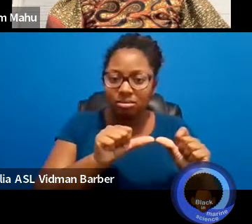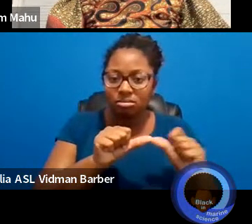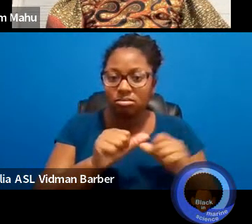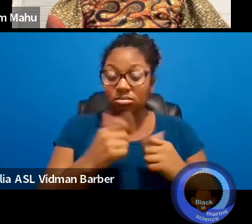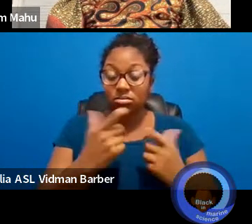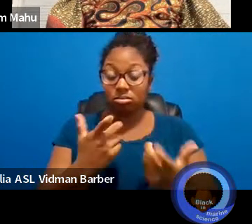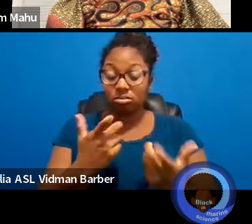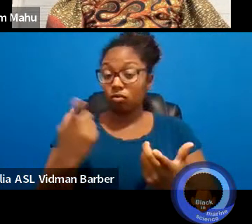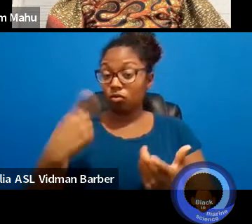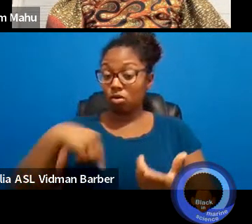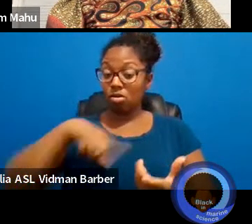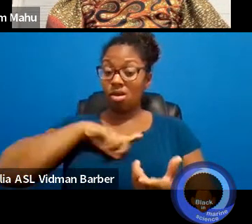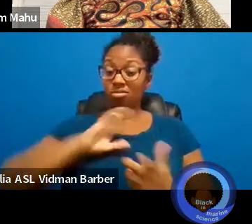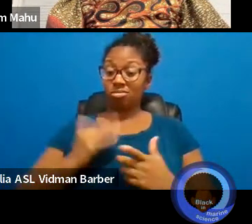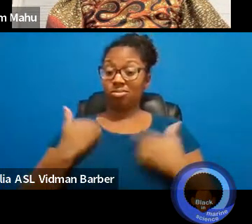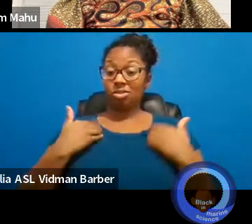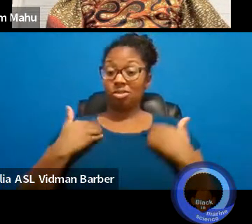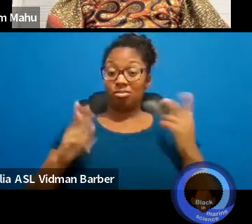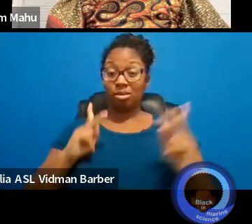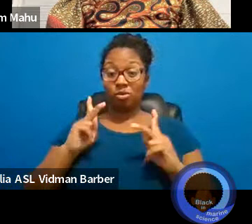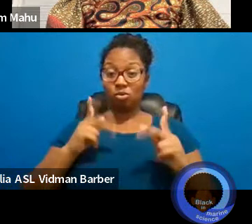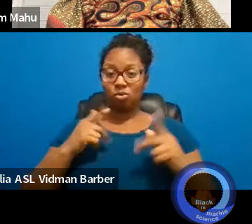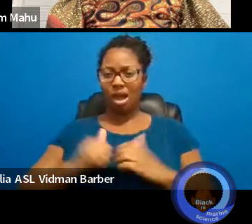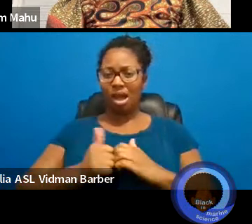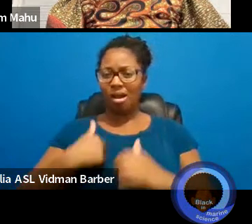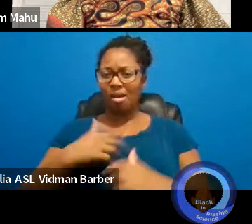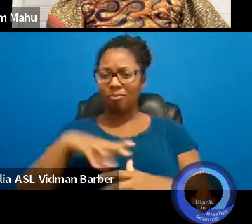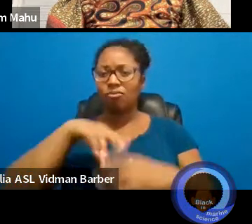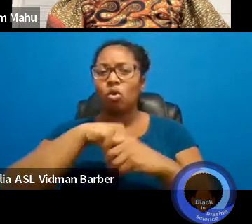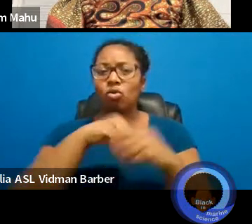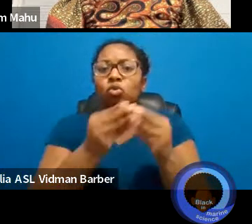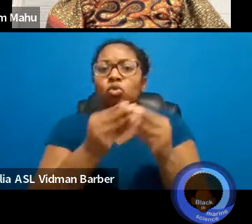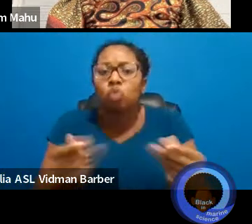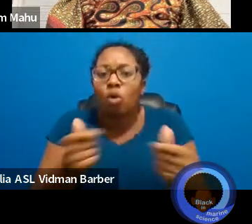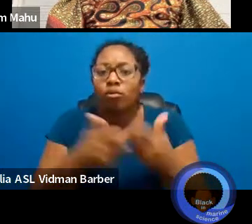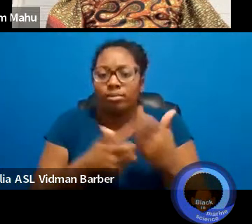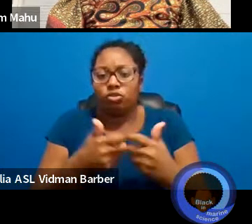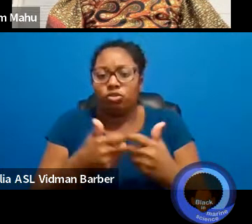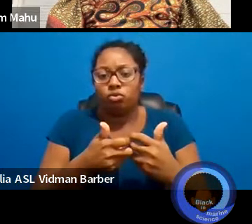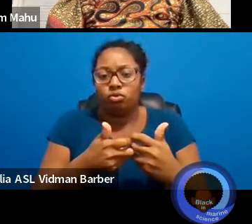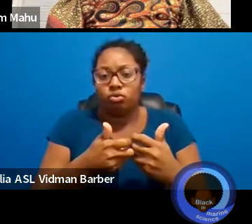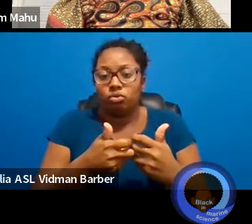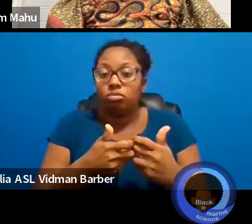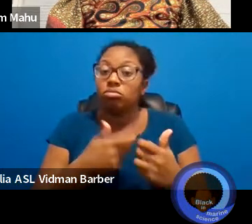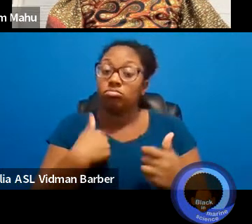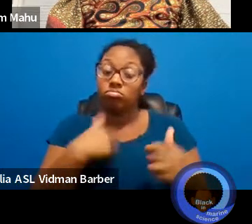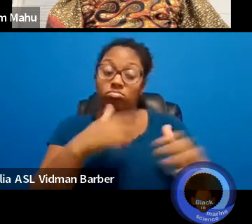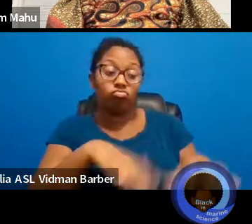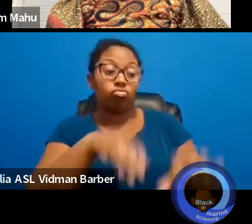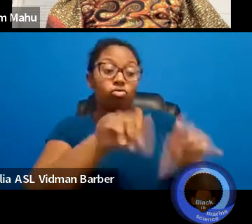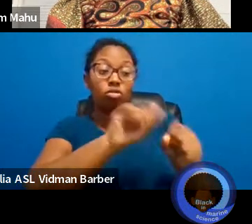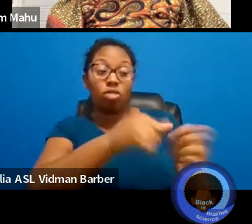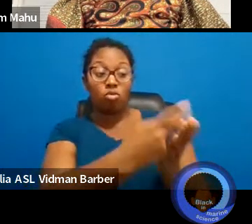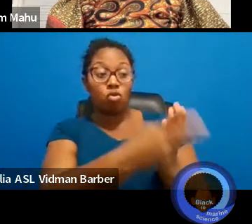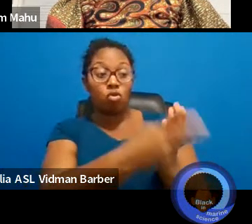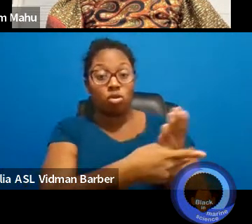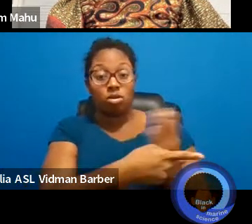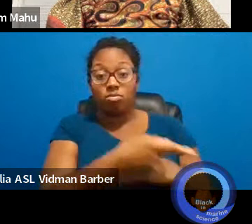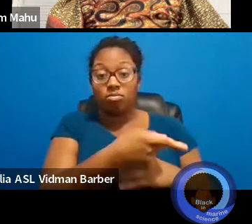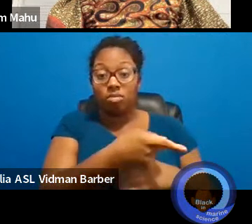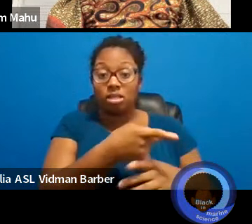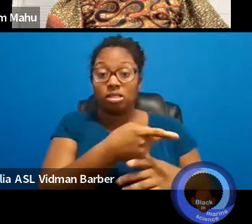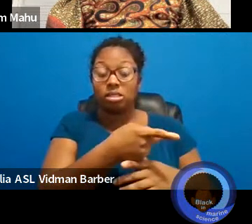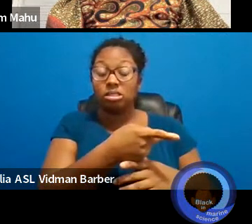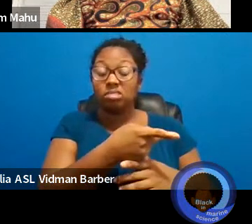people, or as a person, can get involved to solve this issue. So I took up a degree program, which was the closest in